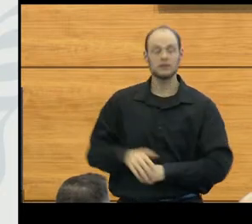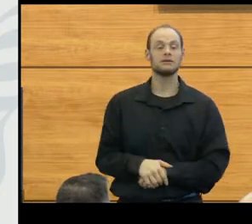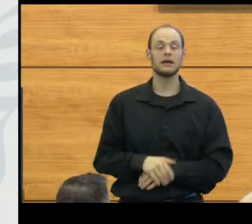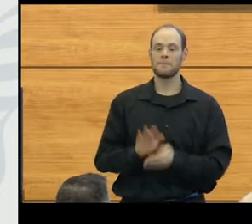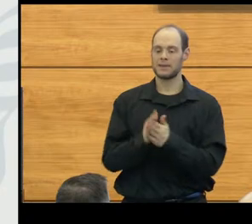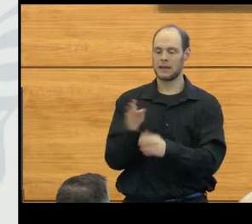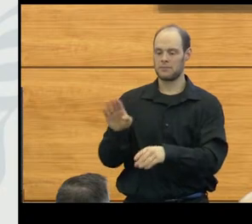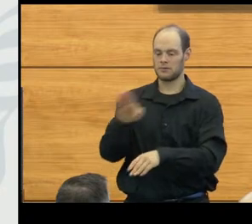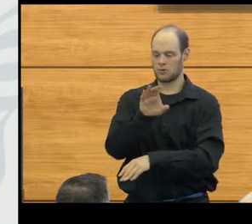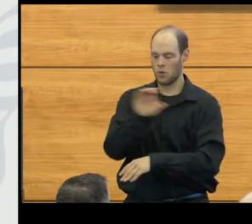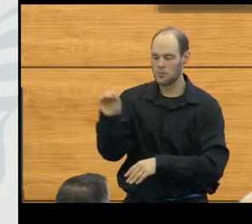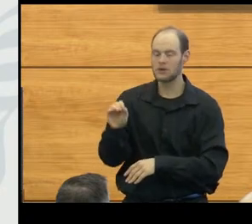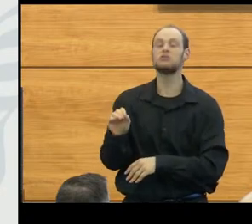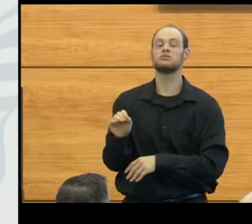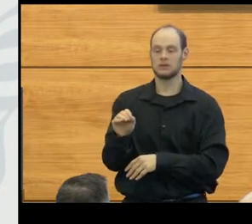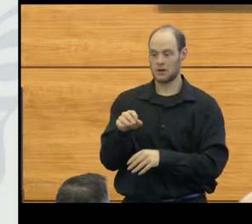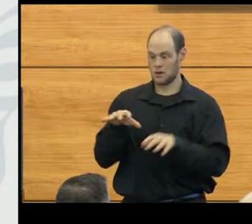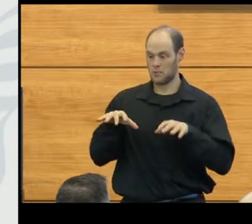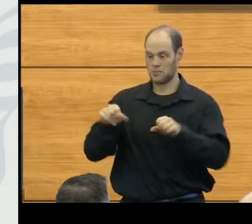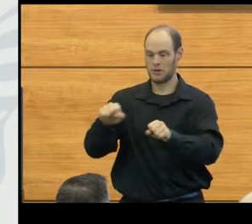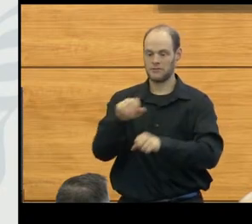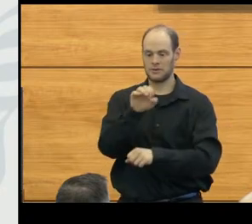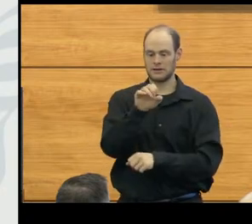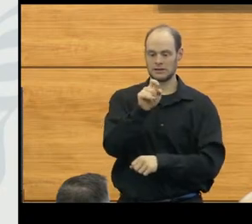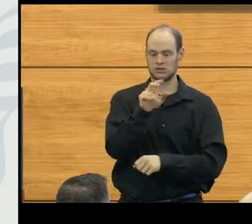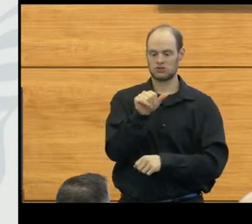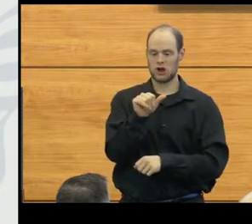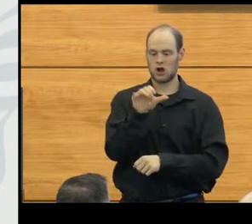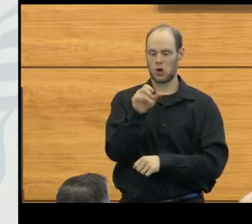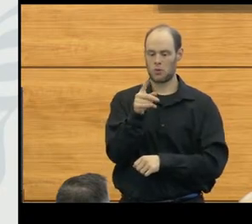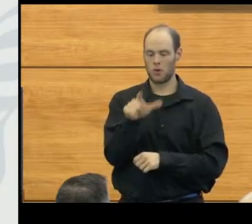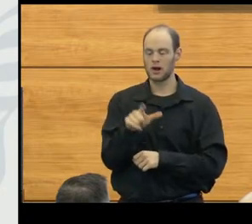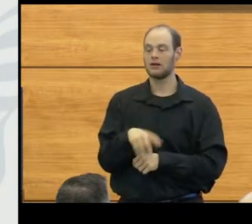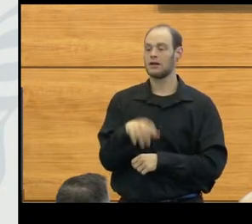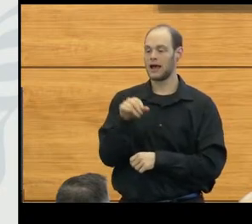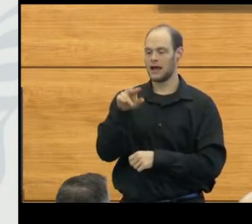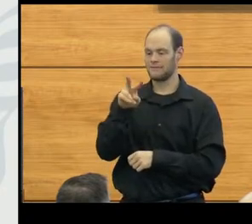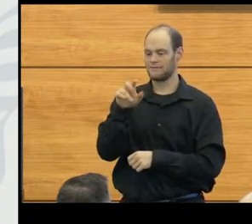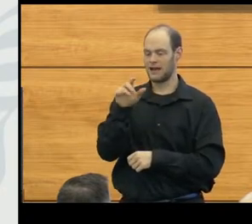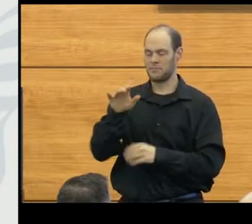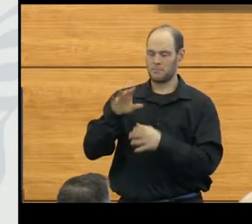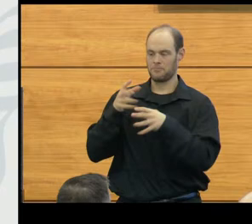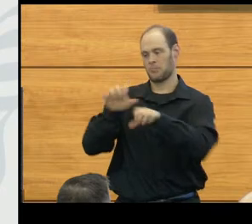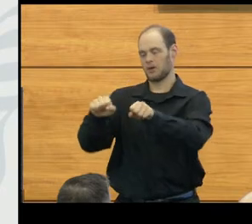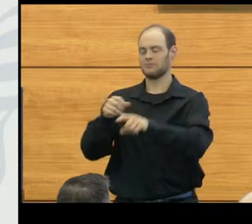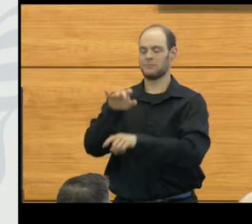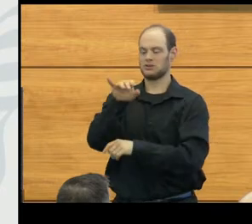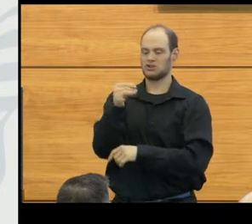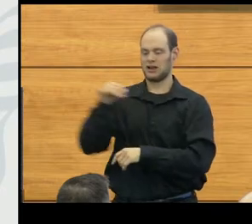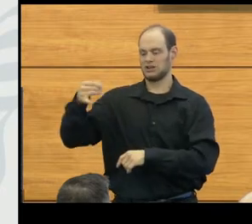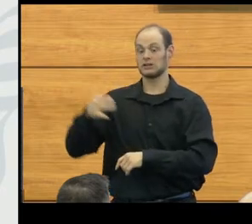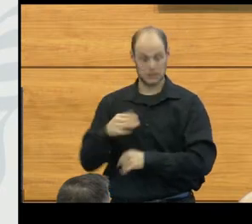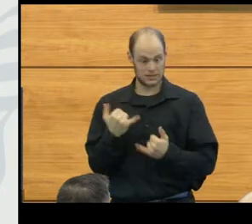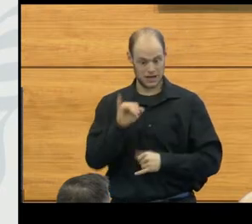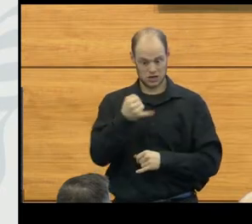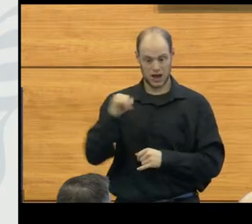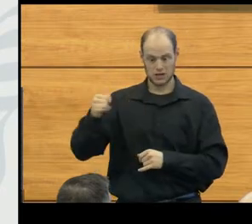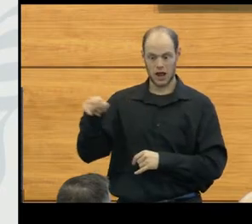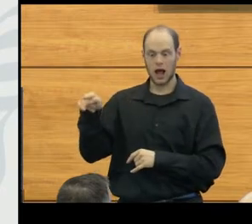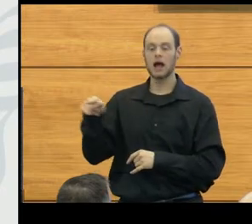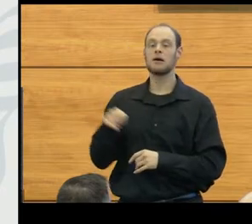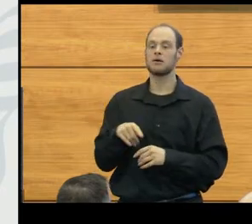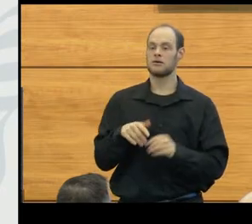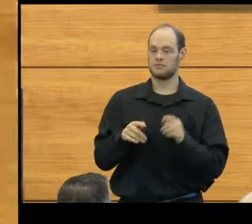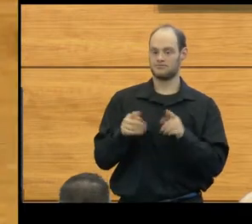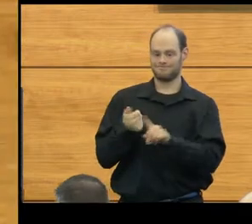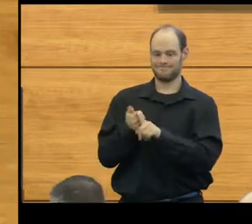a corporation which was bought up by Extracorporeal and finally Johnson & Johnson. And today, Johnson & Johnson remains